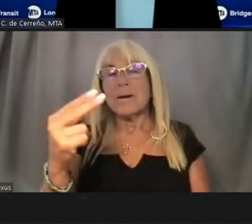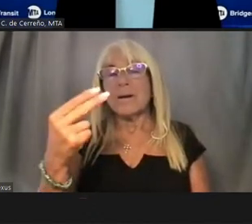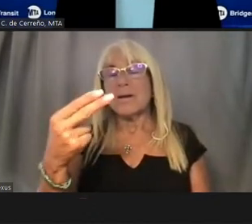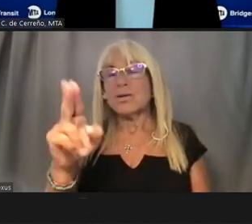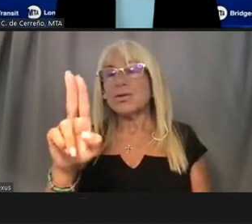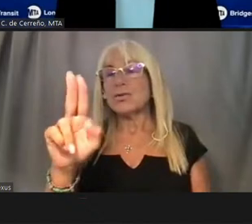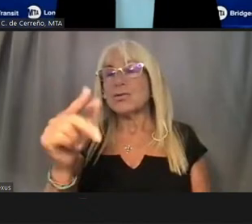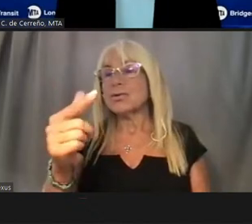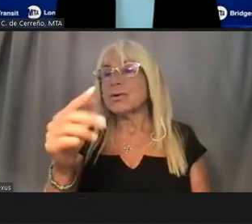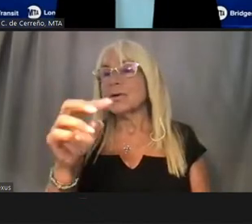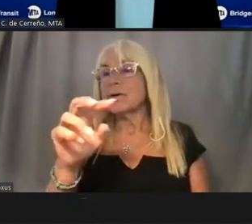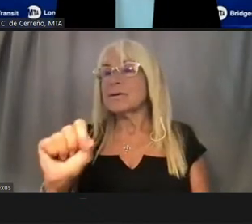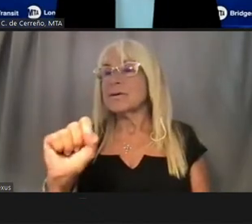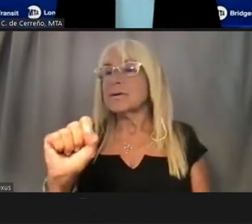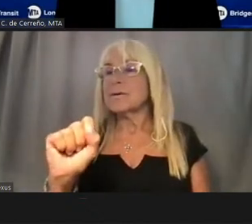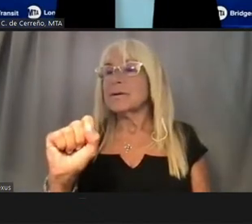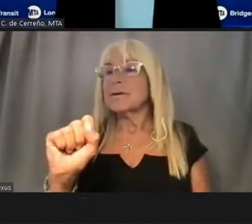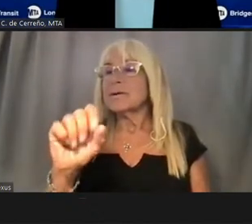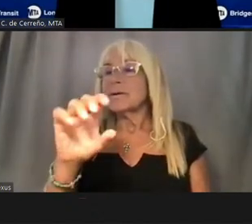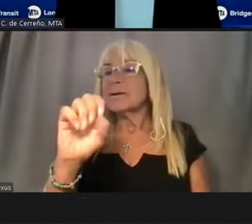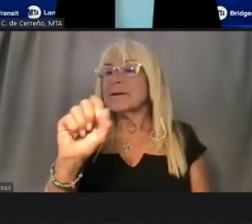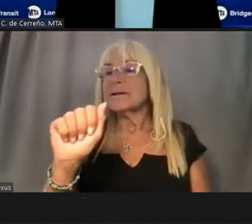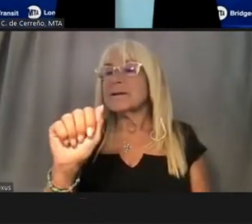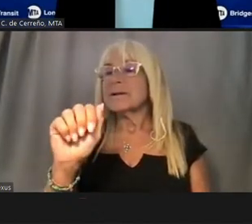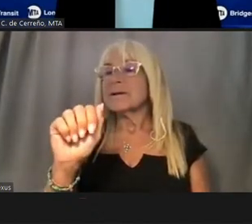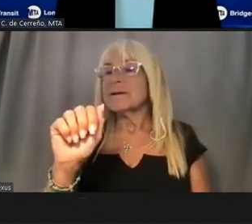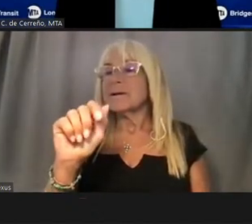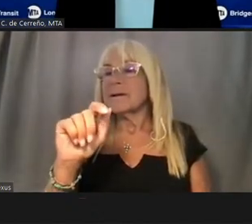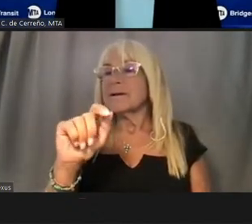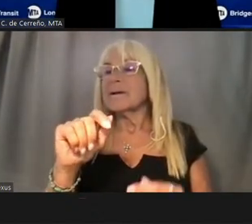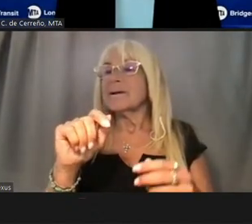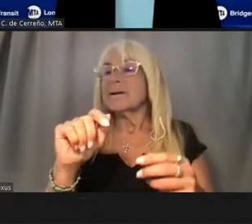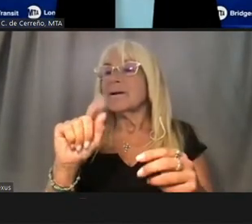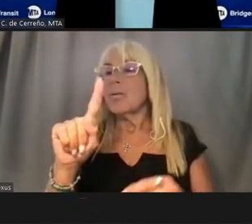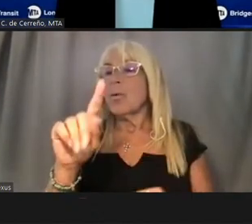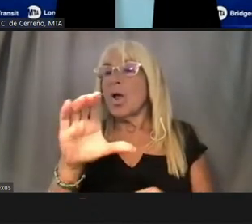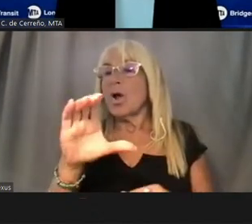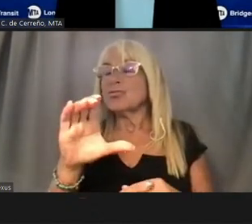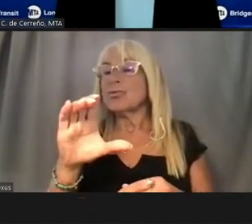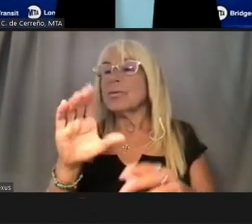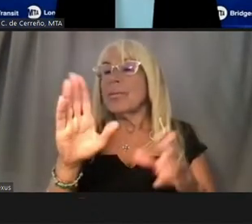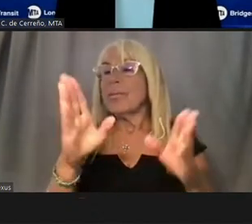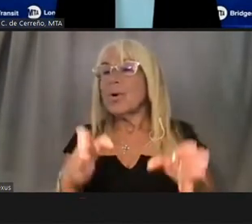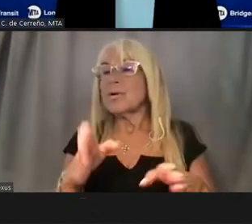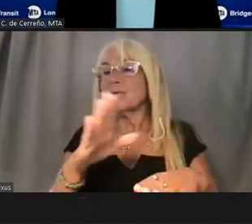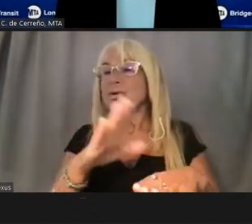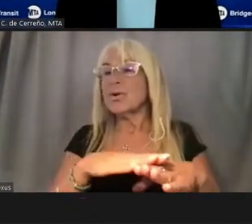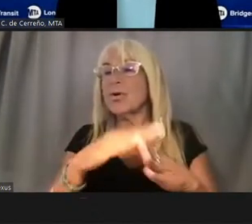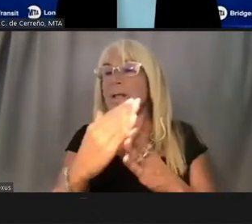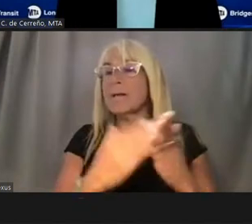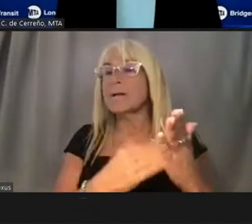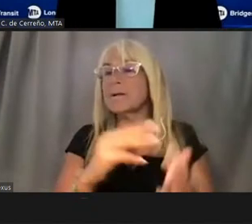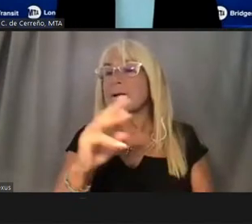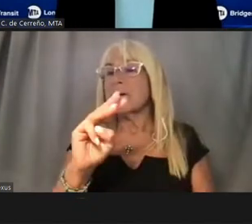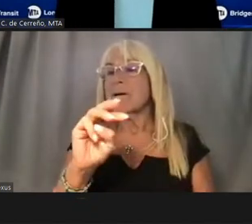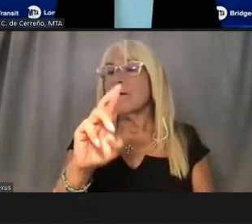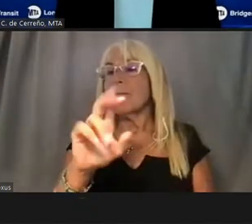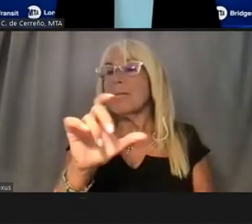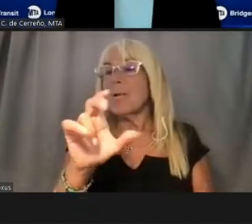our next speaker is Sarah Hughes followed by our 100th speaker on the list Marlon Metta